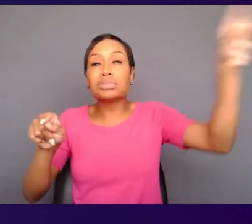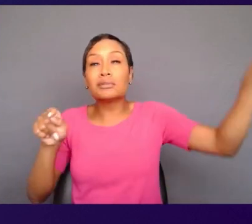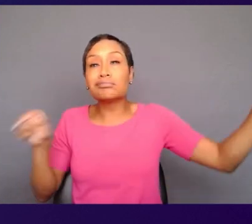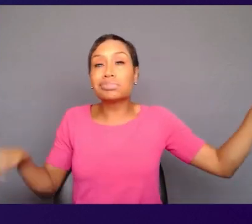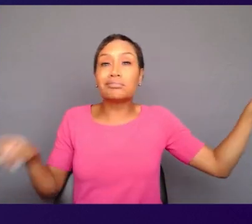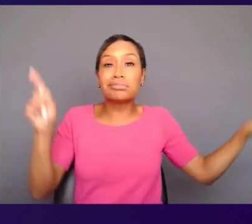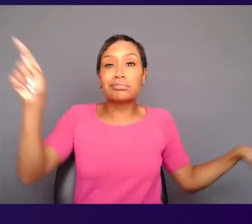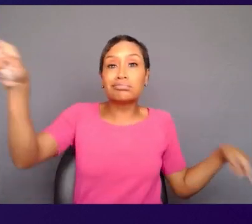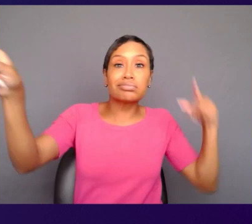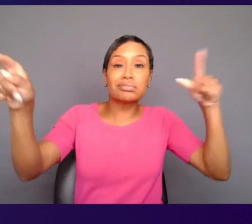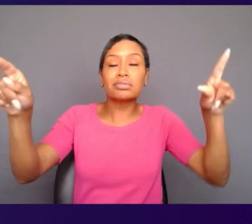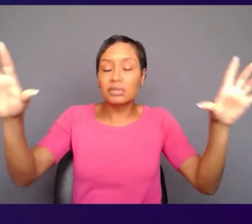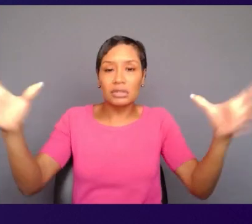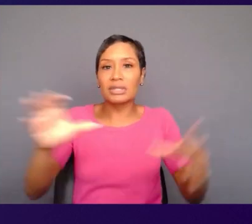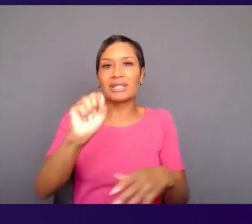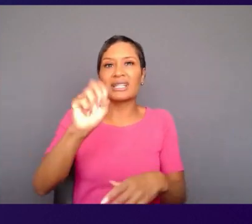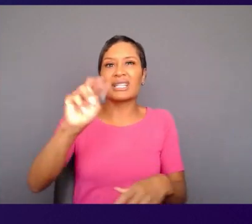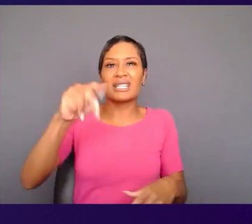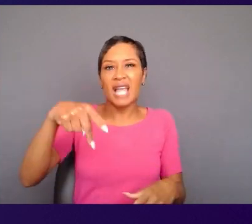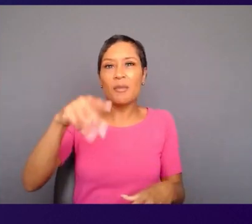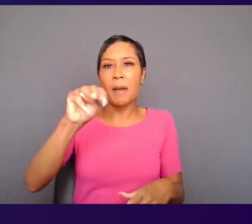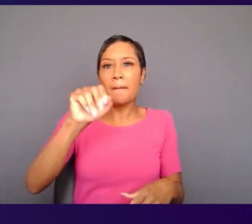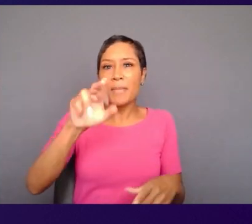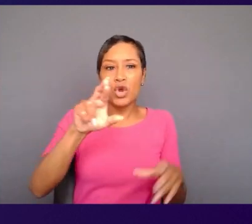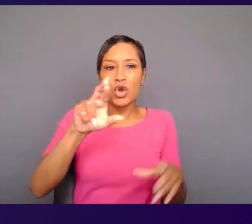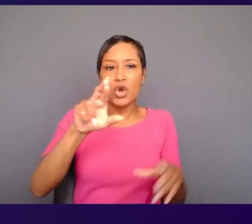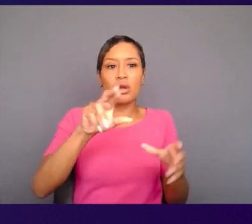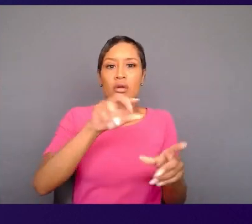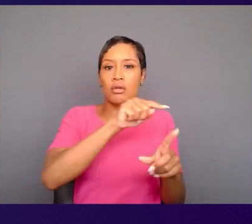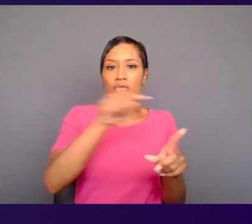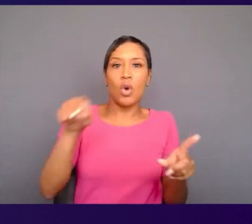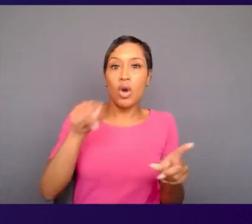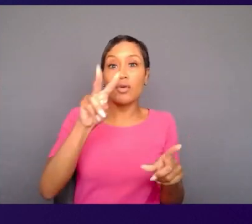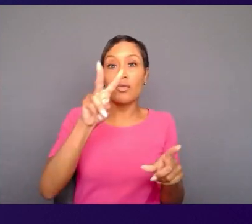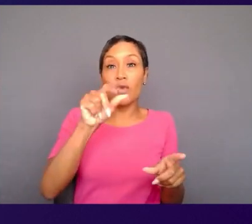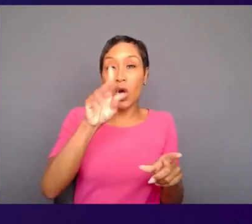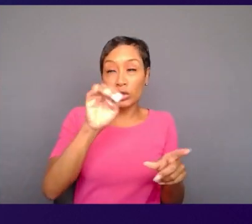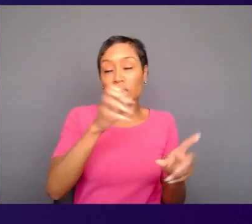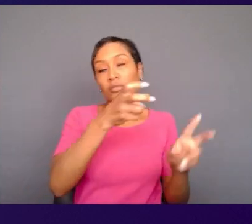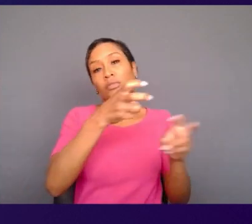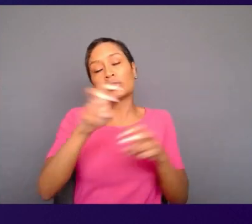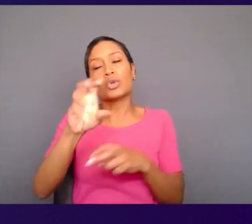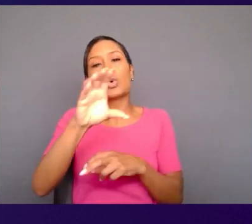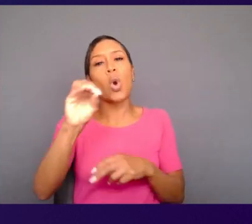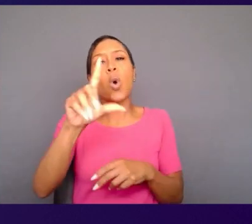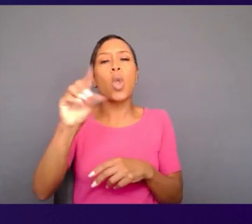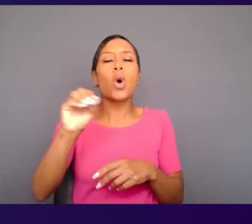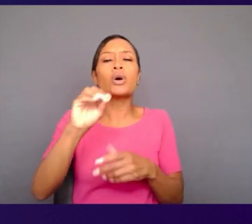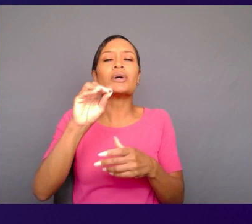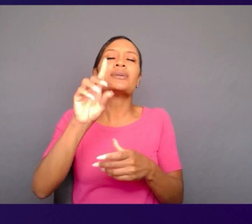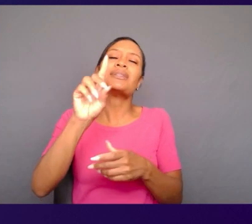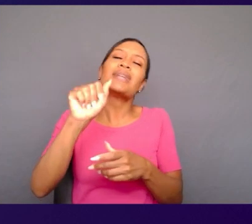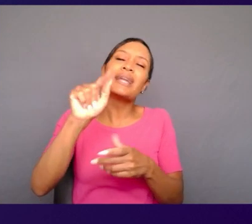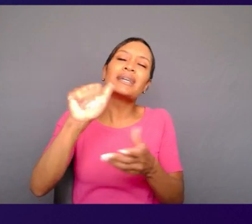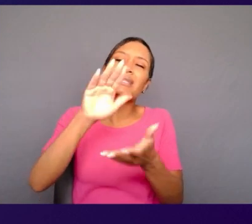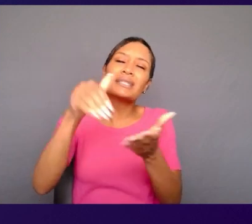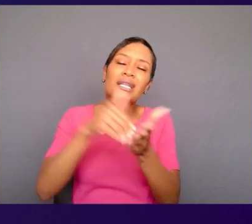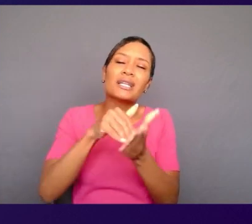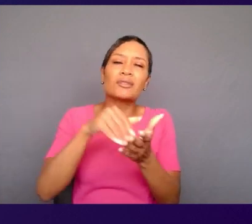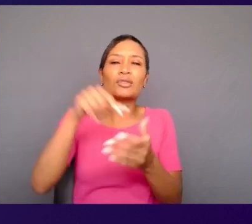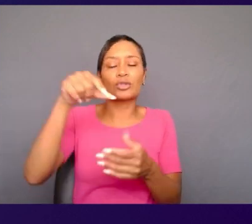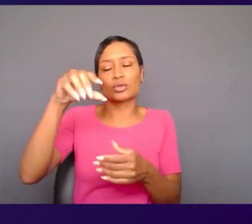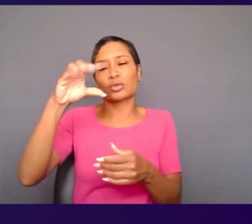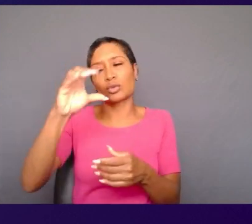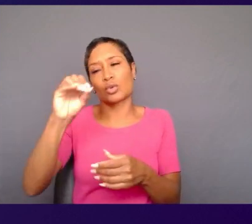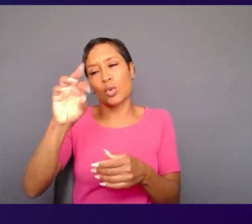infrastructures, snap mirroring those volumes to a corporate colo or corporate data center DR location. And what we're able to